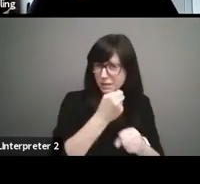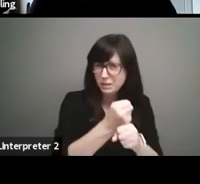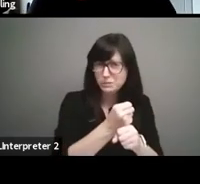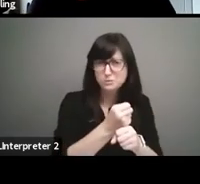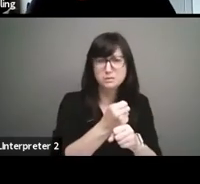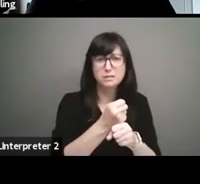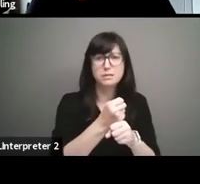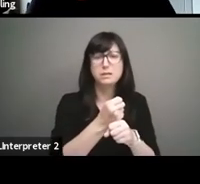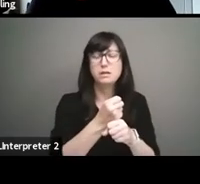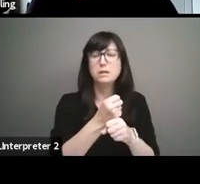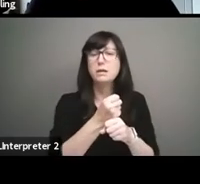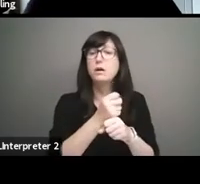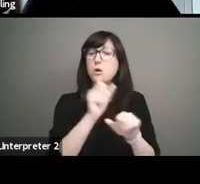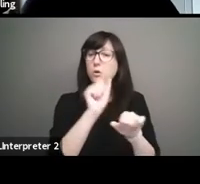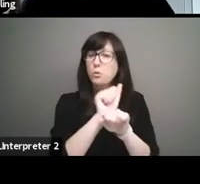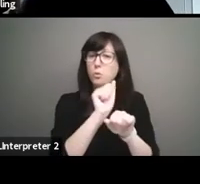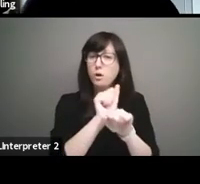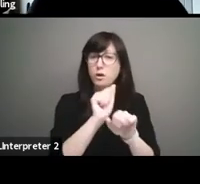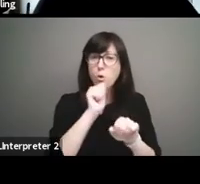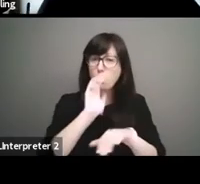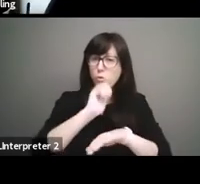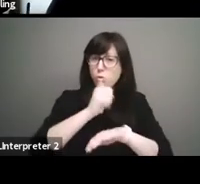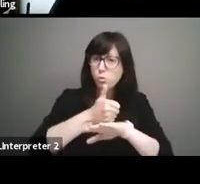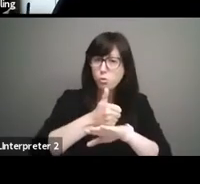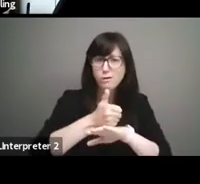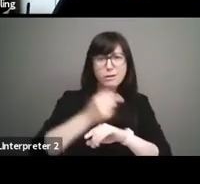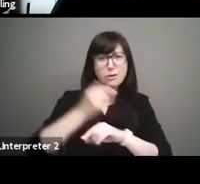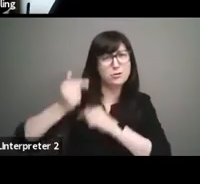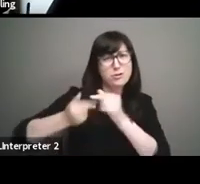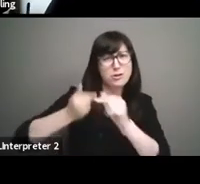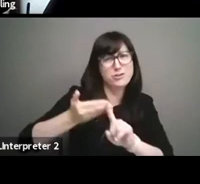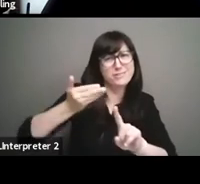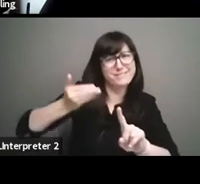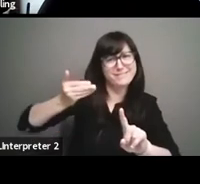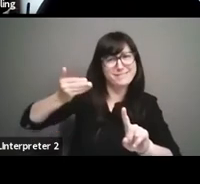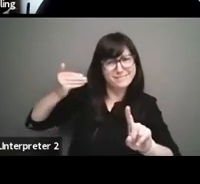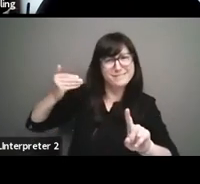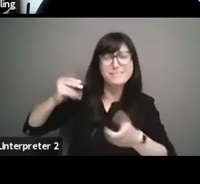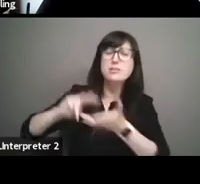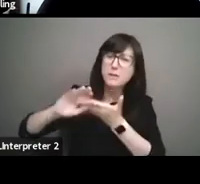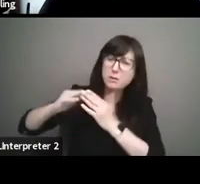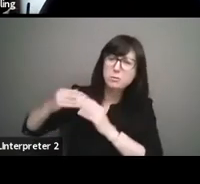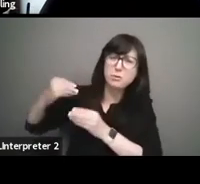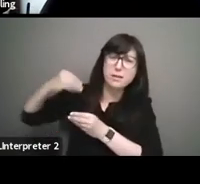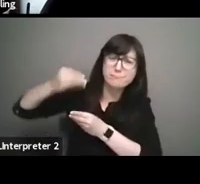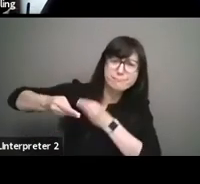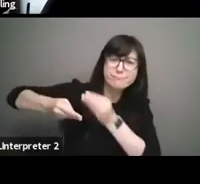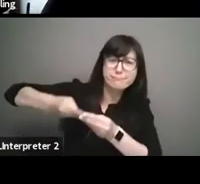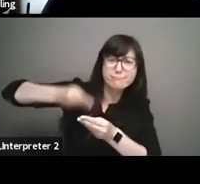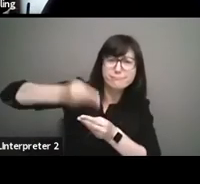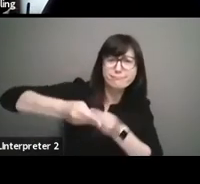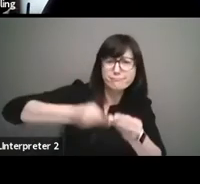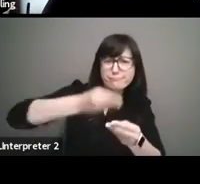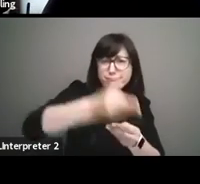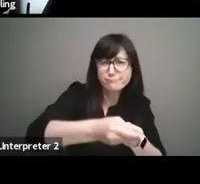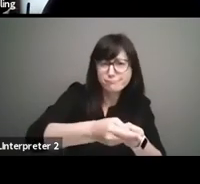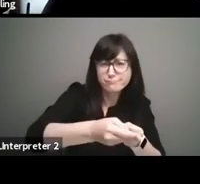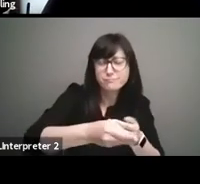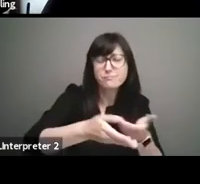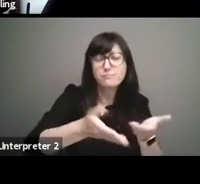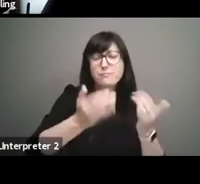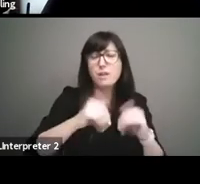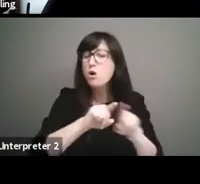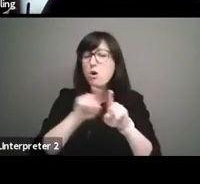from previous generations. So that's like the importance of community. They also told us that there has to be